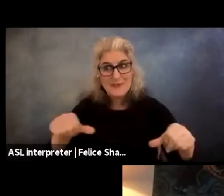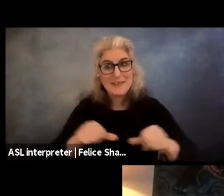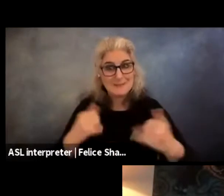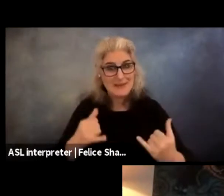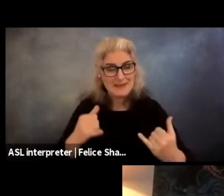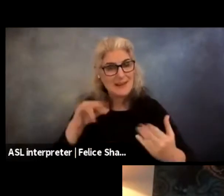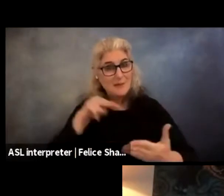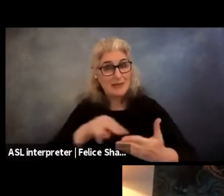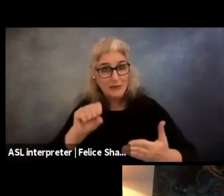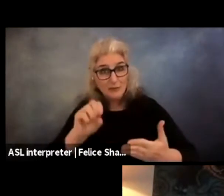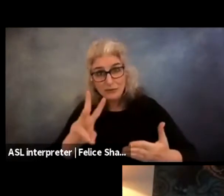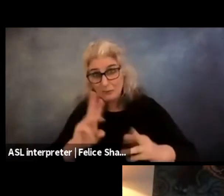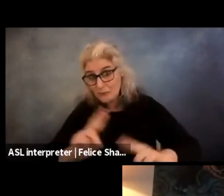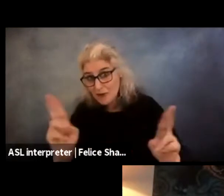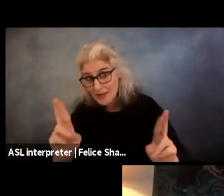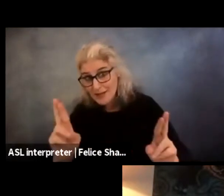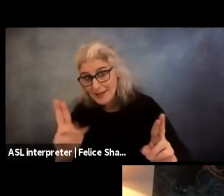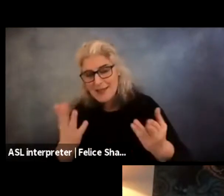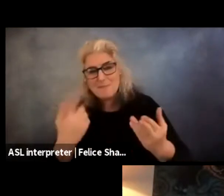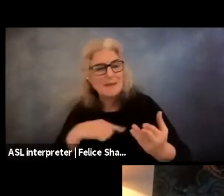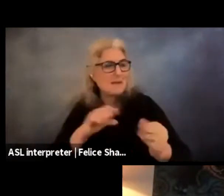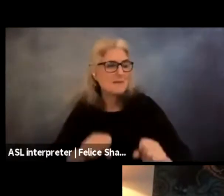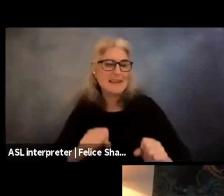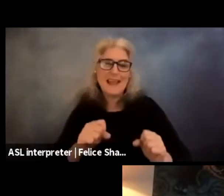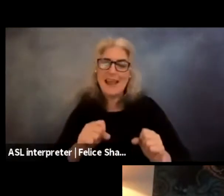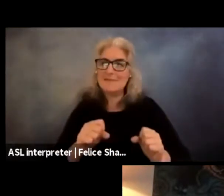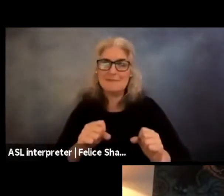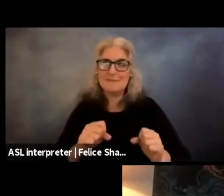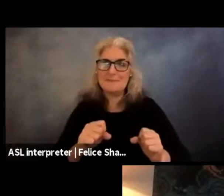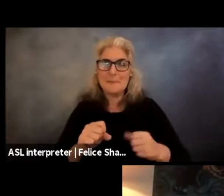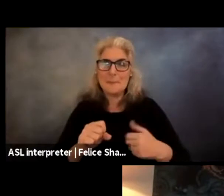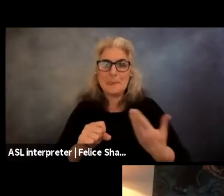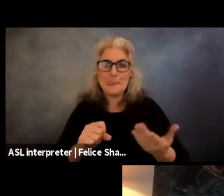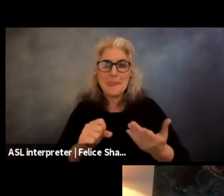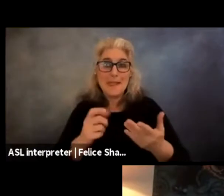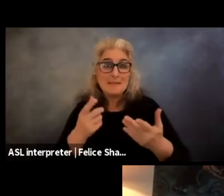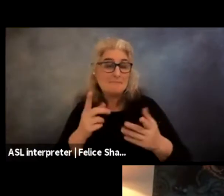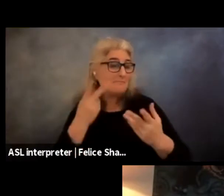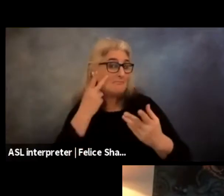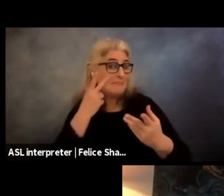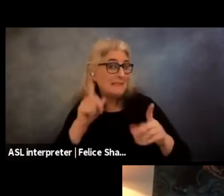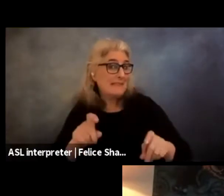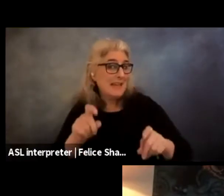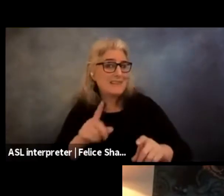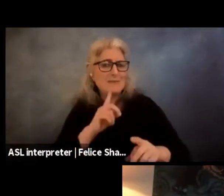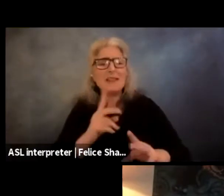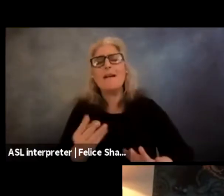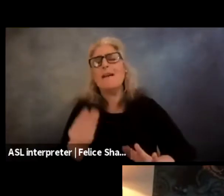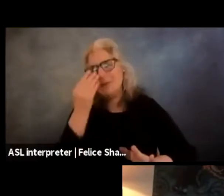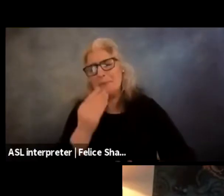software, if that's all right. And maybe we can like do a little test. I mean, so by the